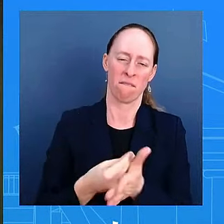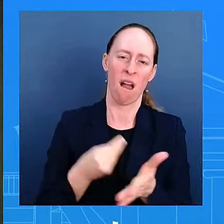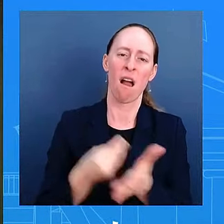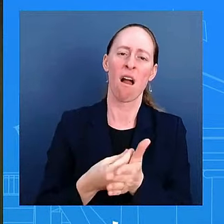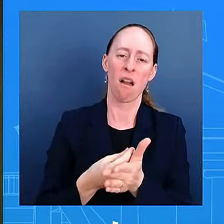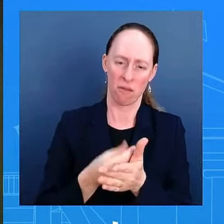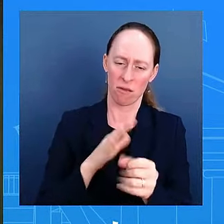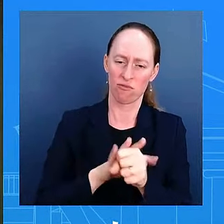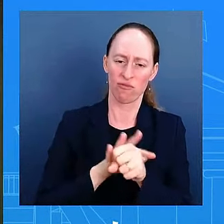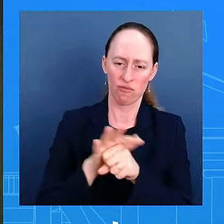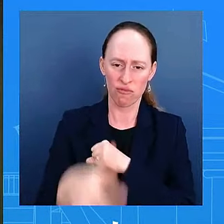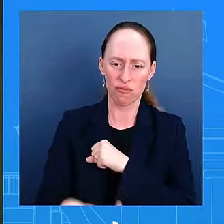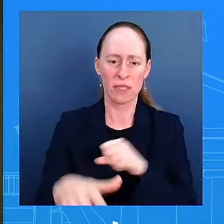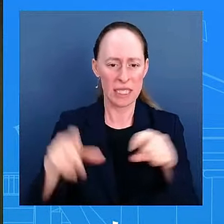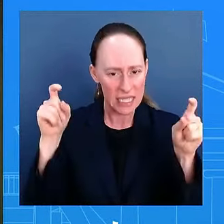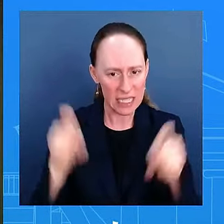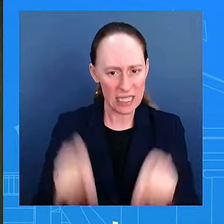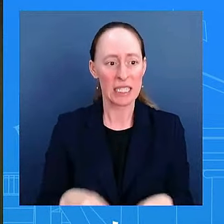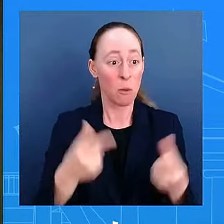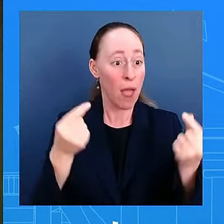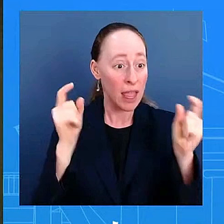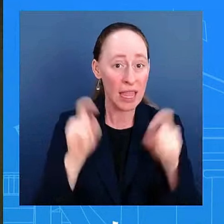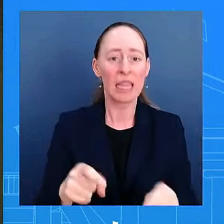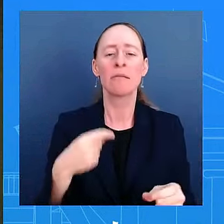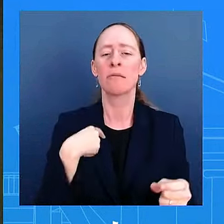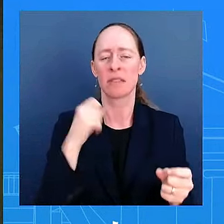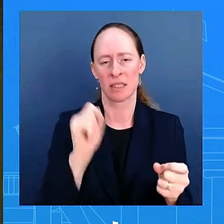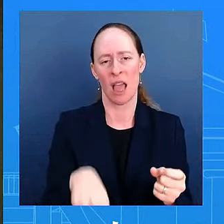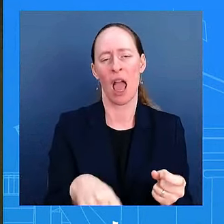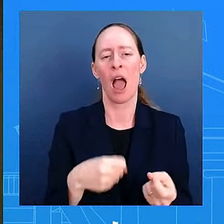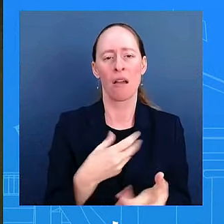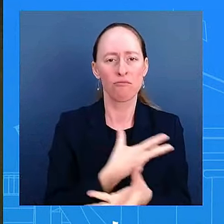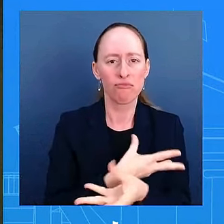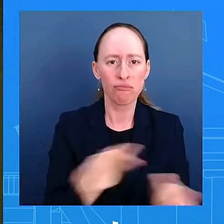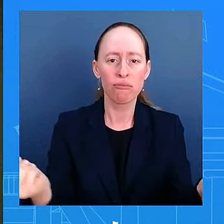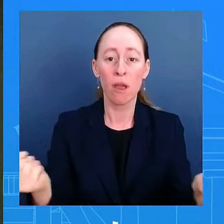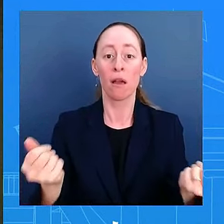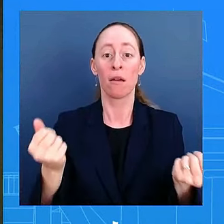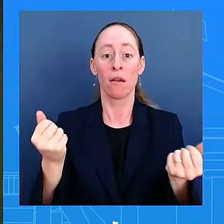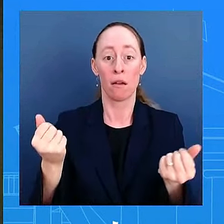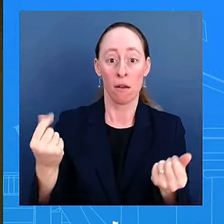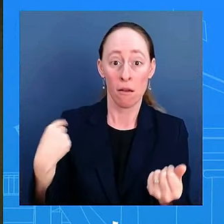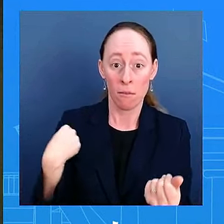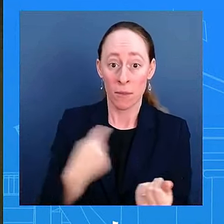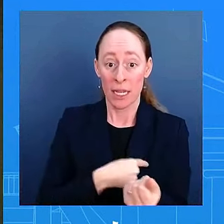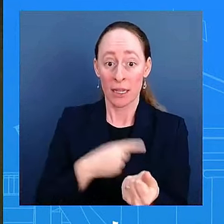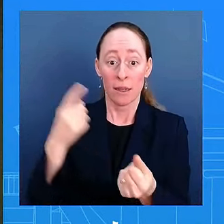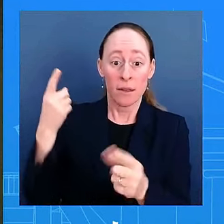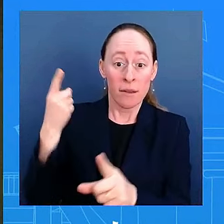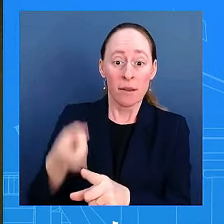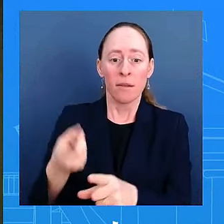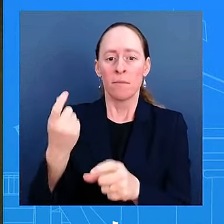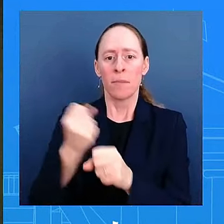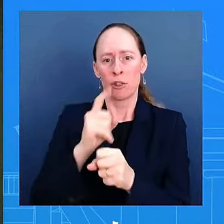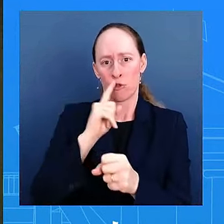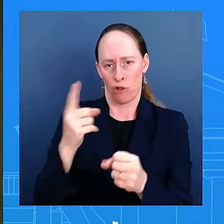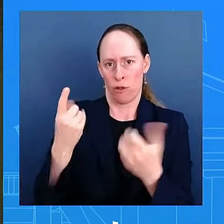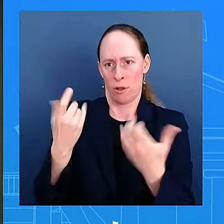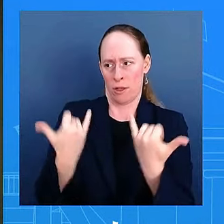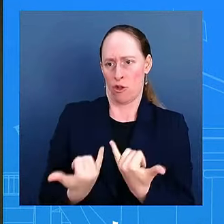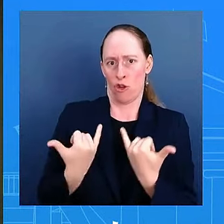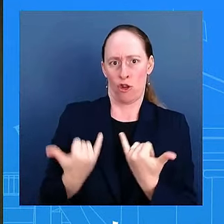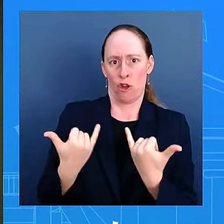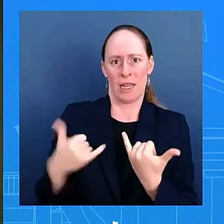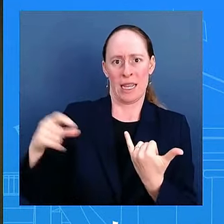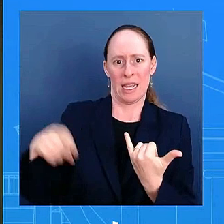If we have to devote the resources that we have to immediate needs, we will do so at the expense of perhaps